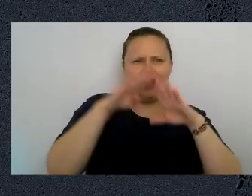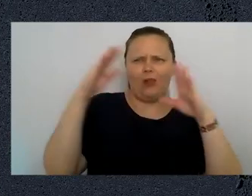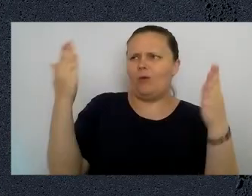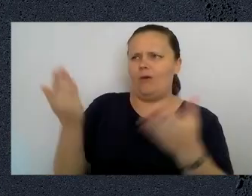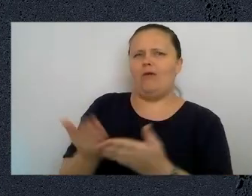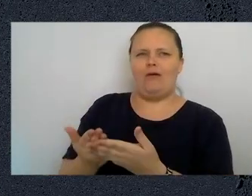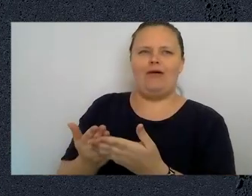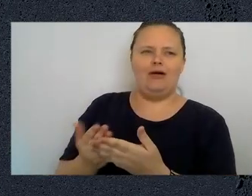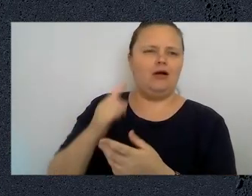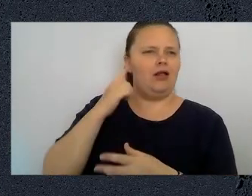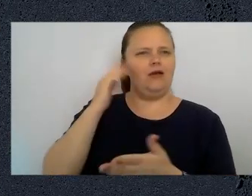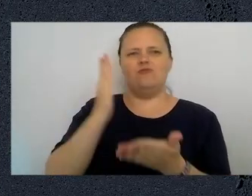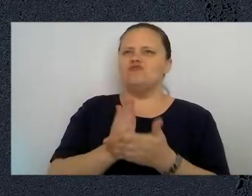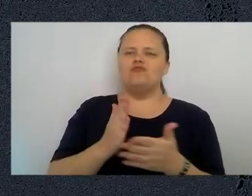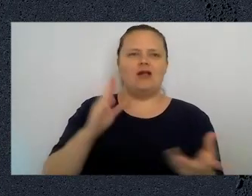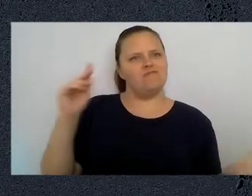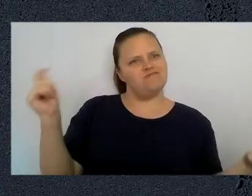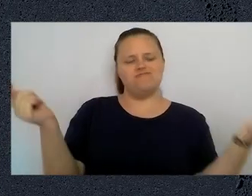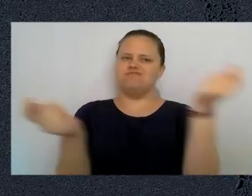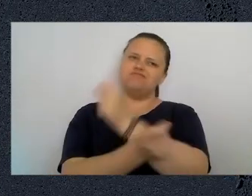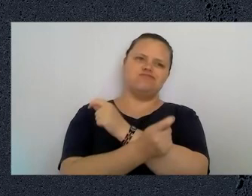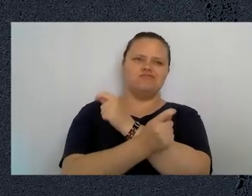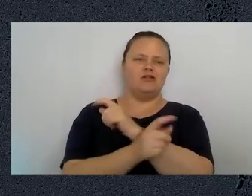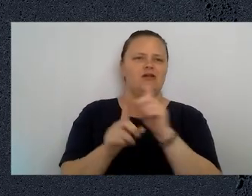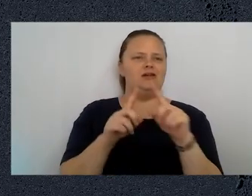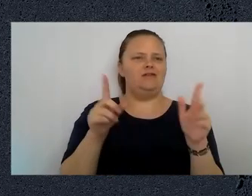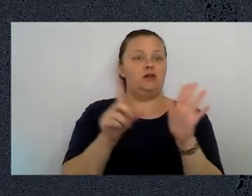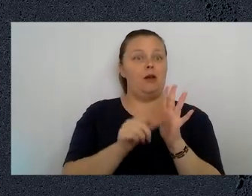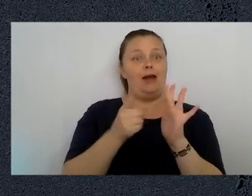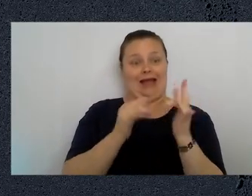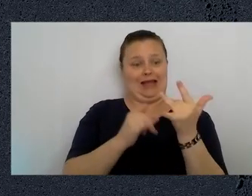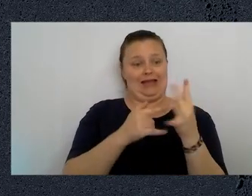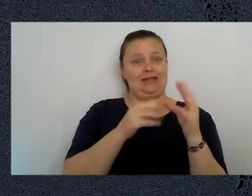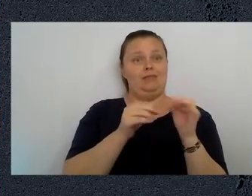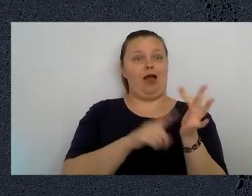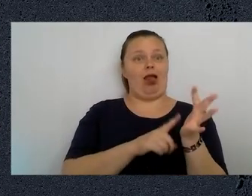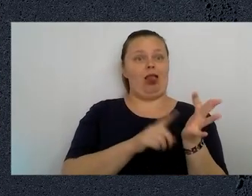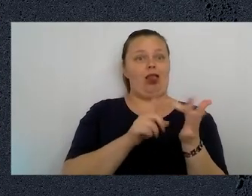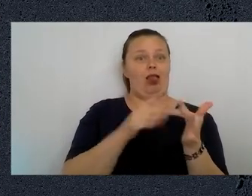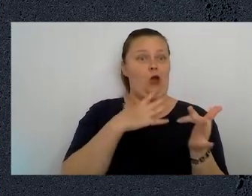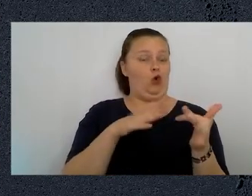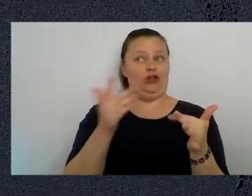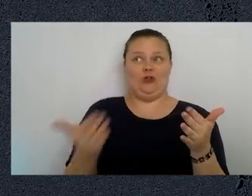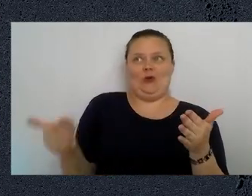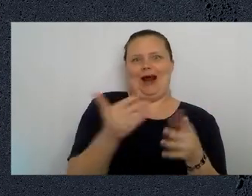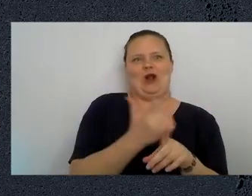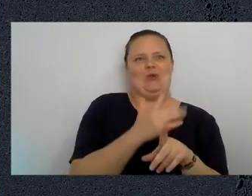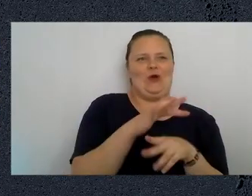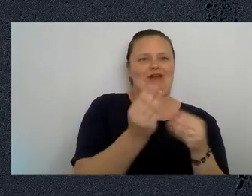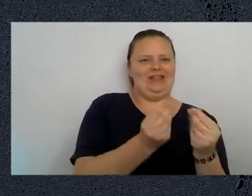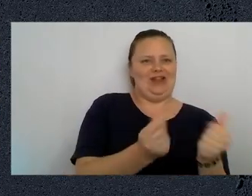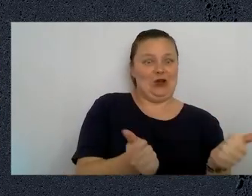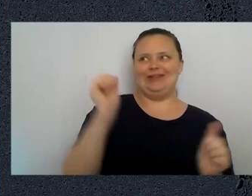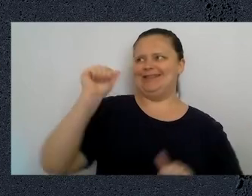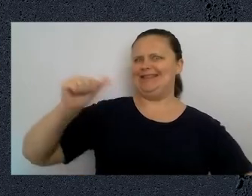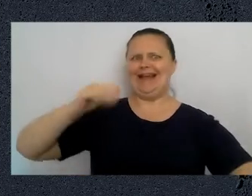think it's a genuine revolution. I think it's a very different time. But Isabelle, you wanted to add a comment. The solutions. Yeah. I wanted to talk about the solutions. Yeah,